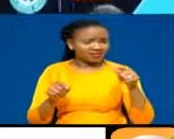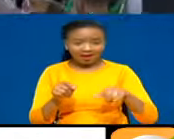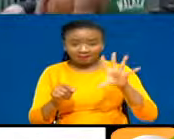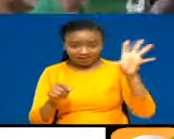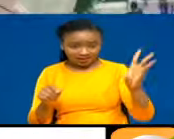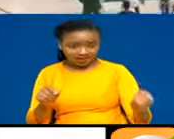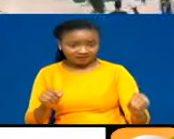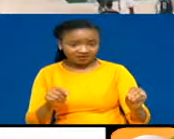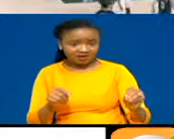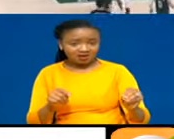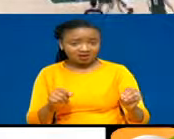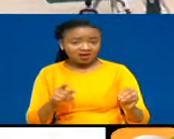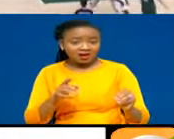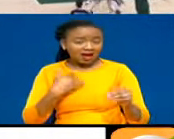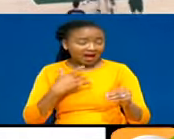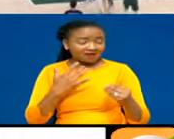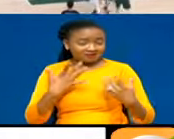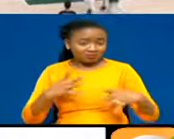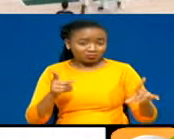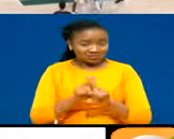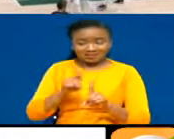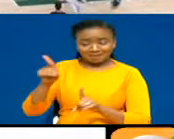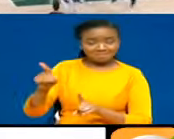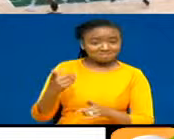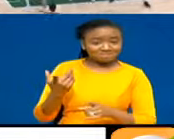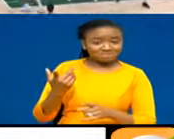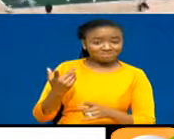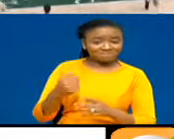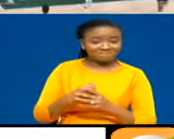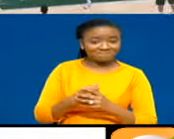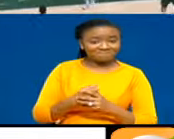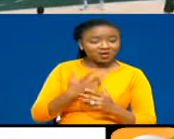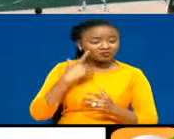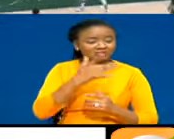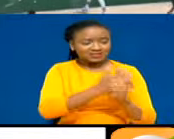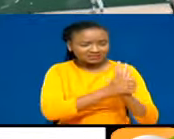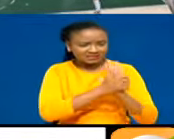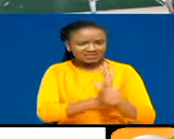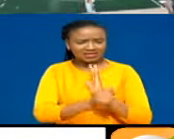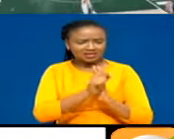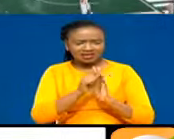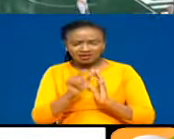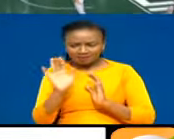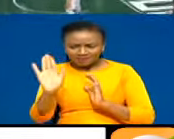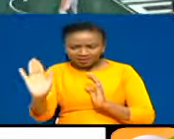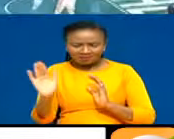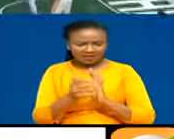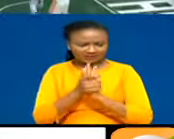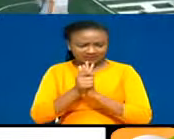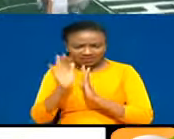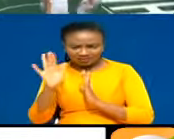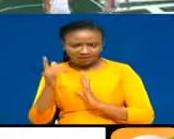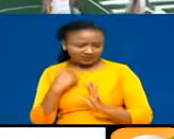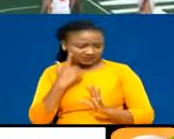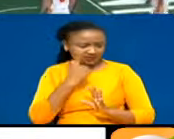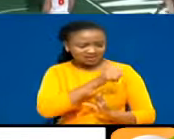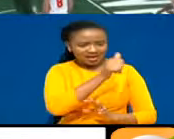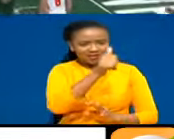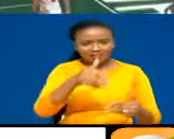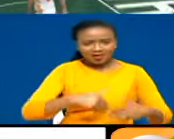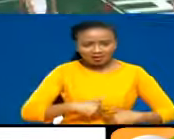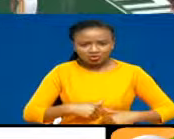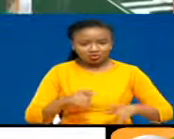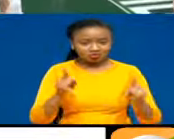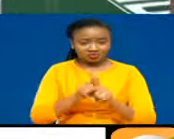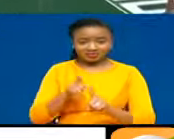when you travel around Africa? Are there others like him? We're hoping, and I know they are, you know, and that's why infrastructure